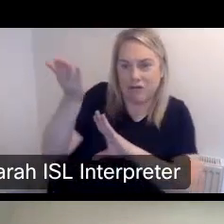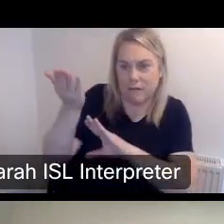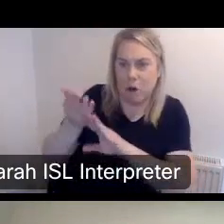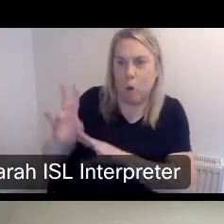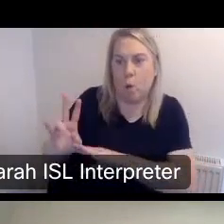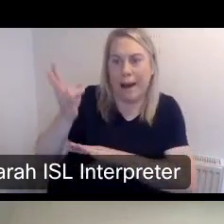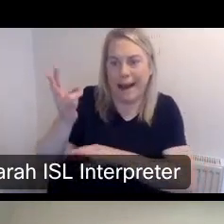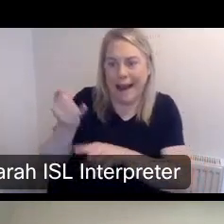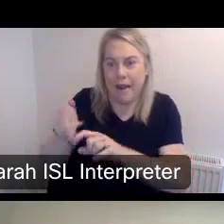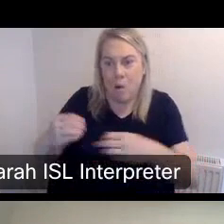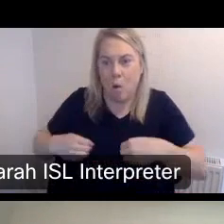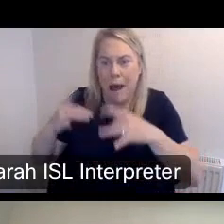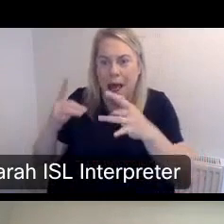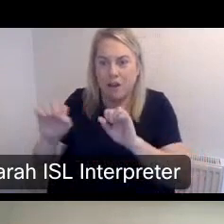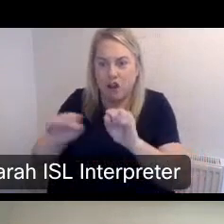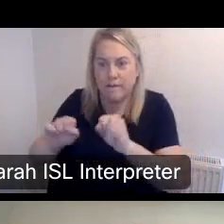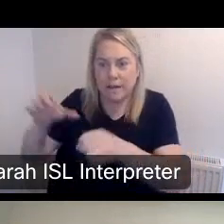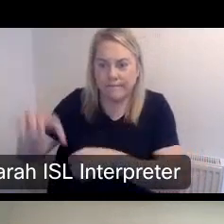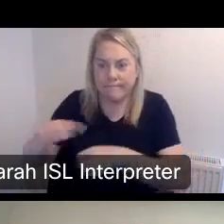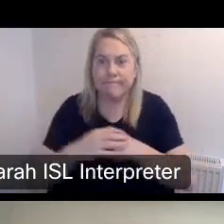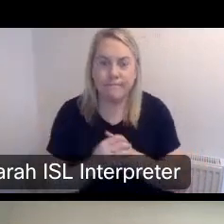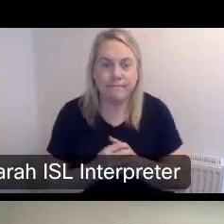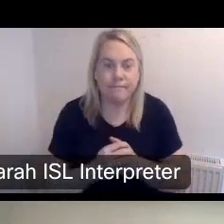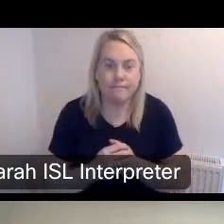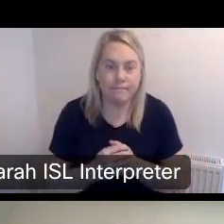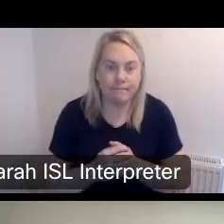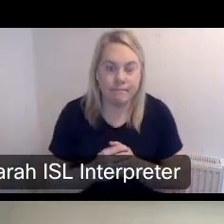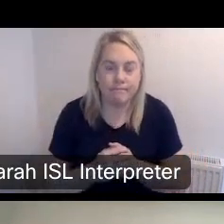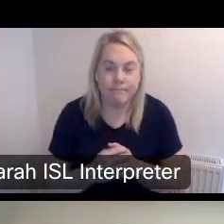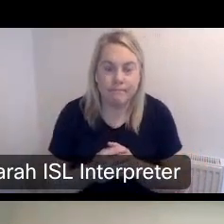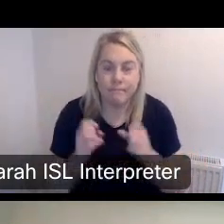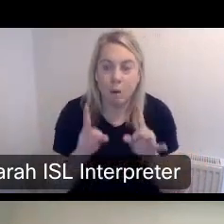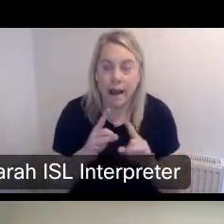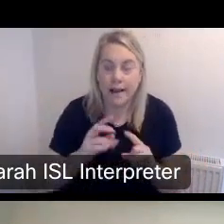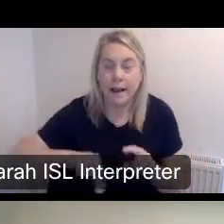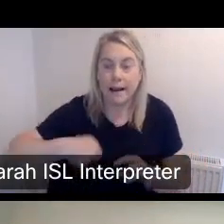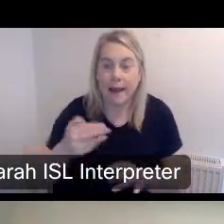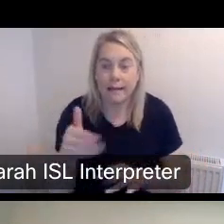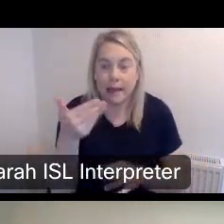their health service setting. Okay, next slide, please.